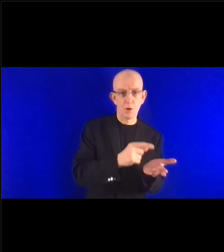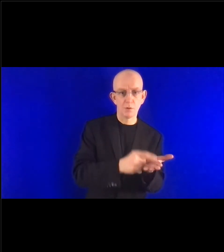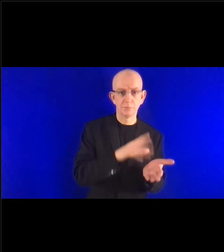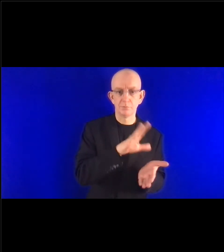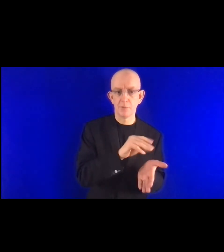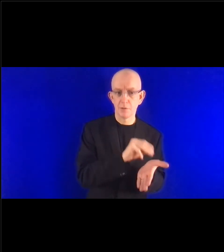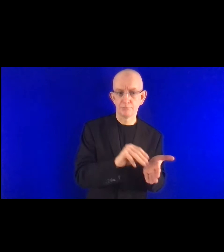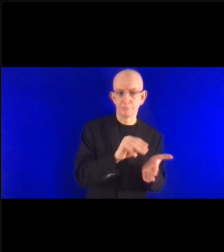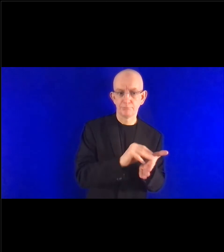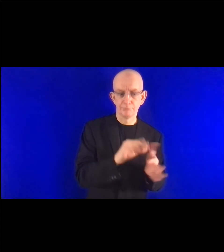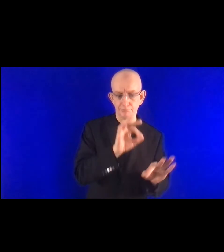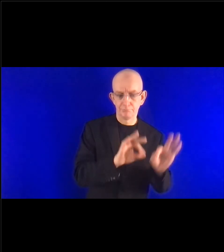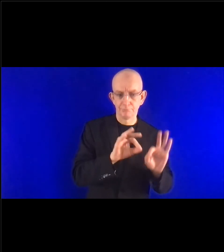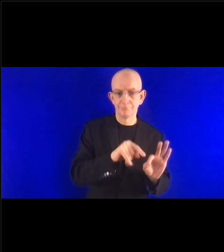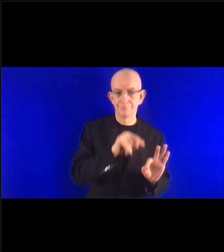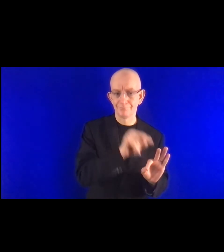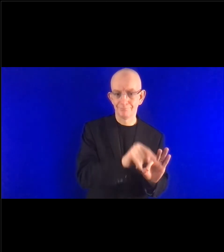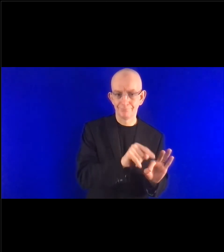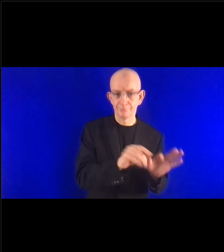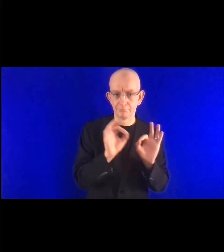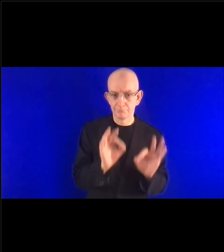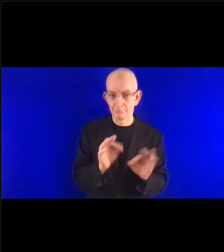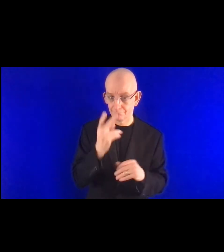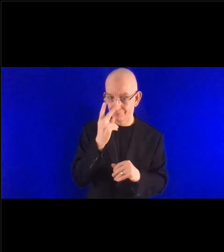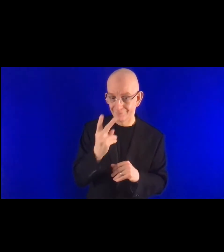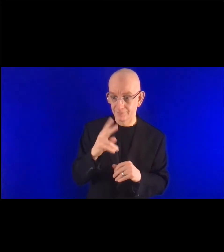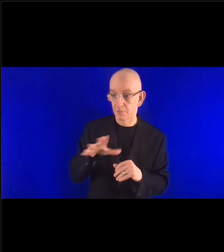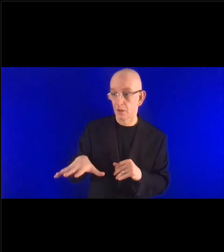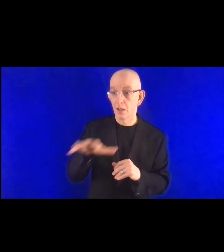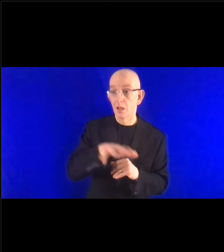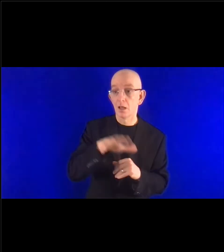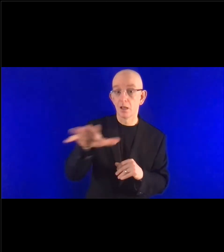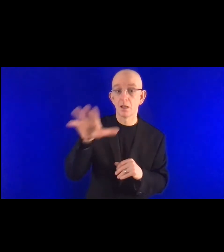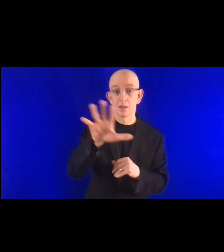sex and gender rehabilitation data at population level.